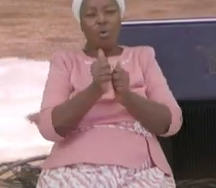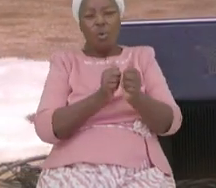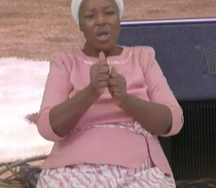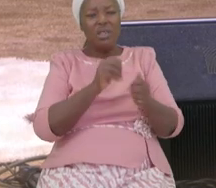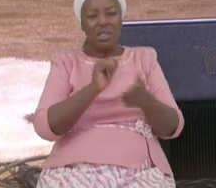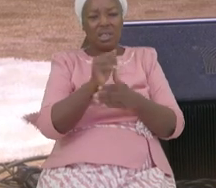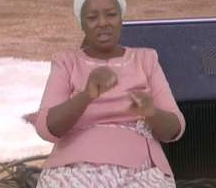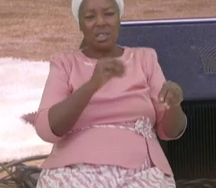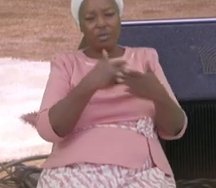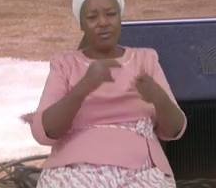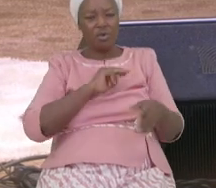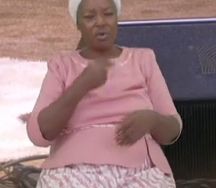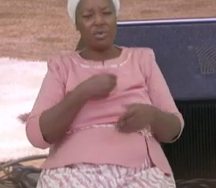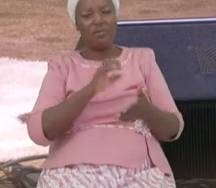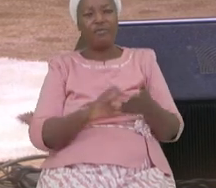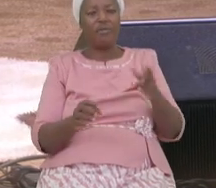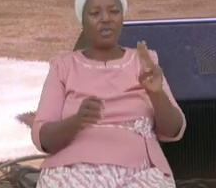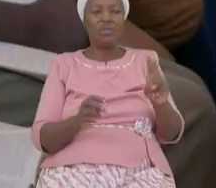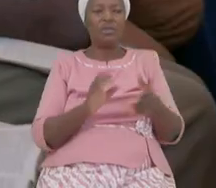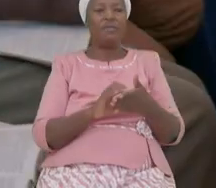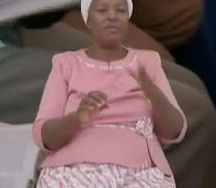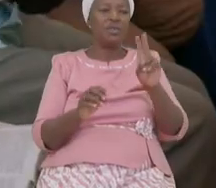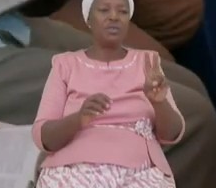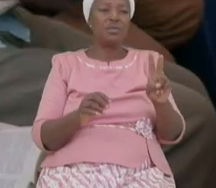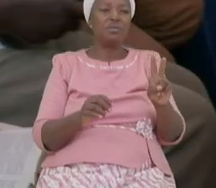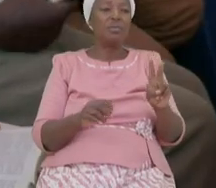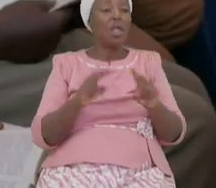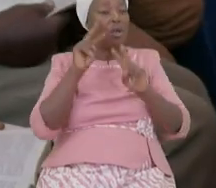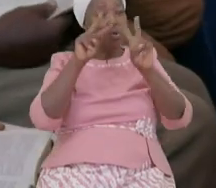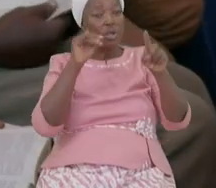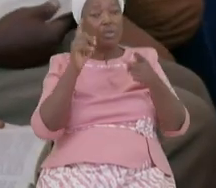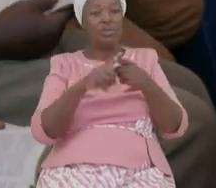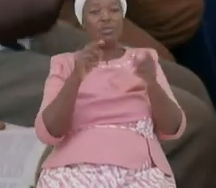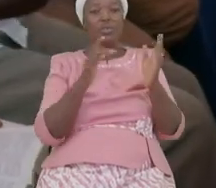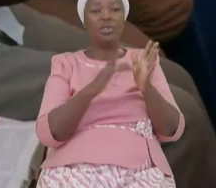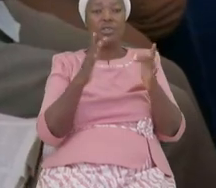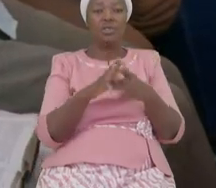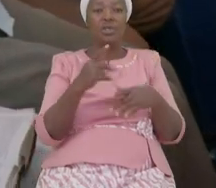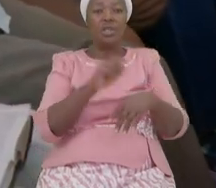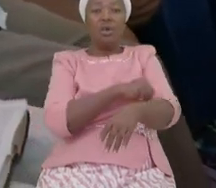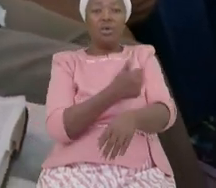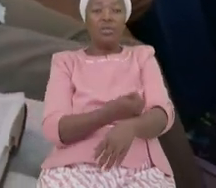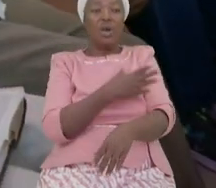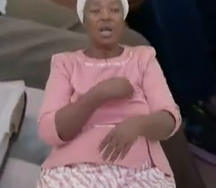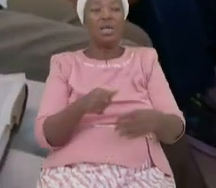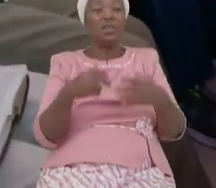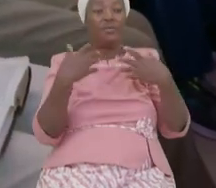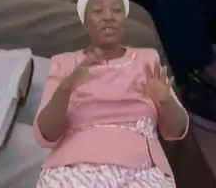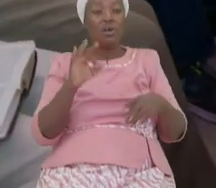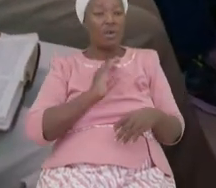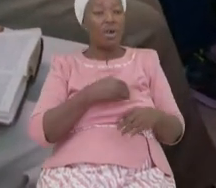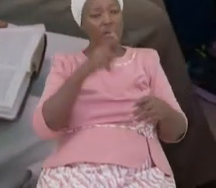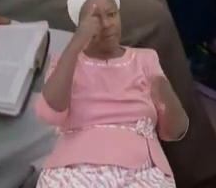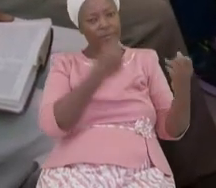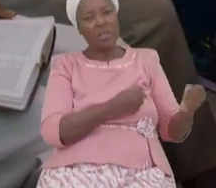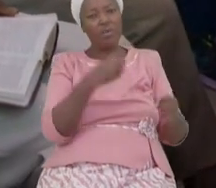set before us. Look at verse 2. In verse 2, looking unto Jesus, the author and finisher of our faith, who for